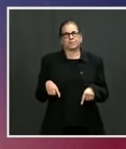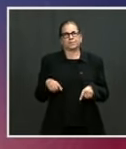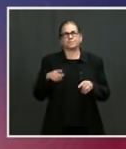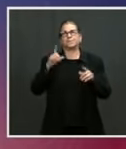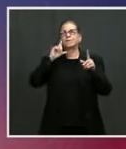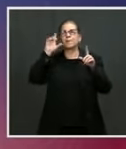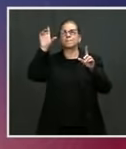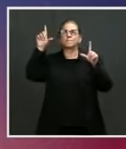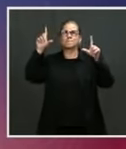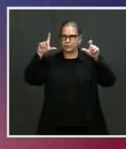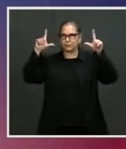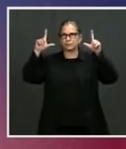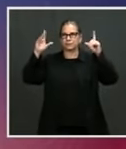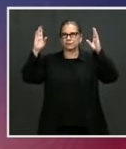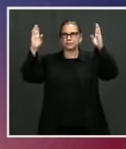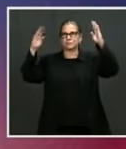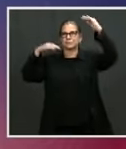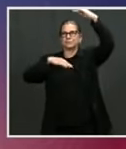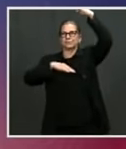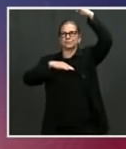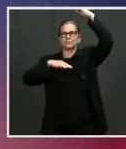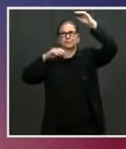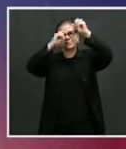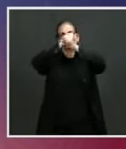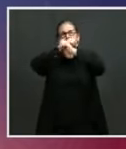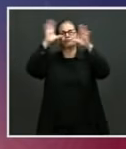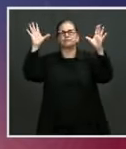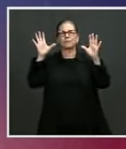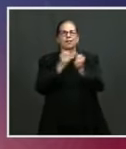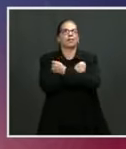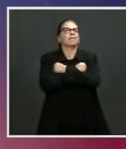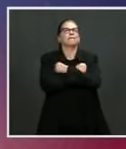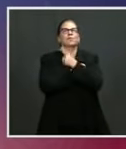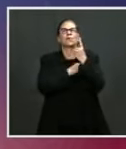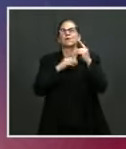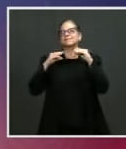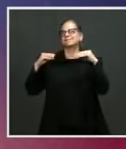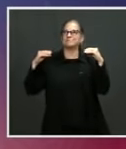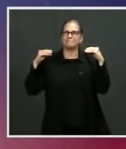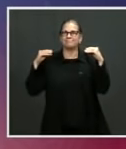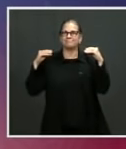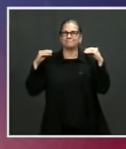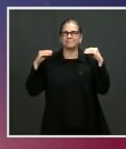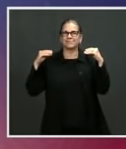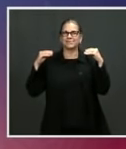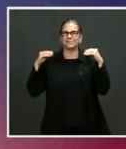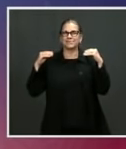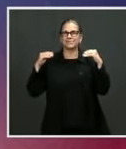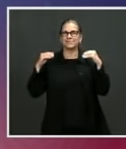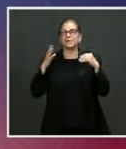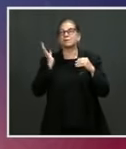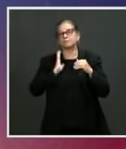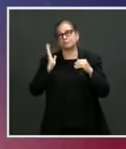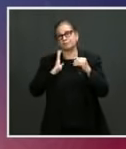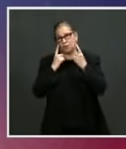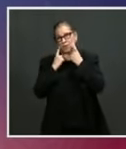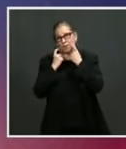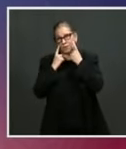bring a smile to your lips before it brings a tear to your eyes. The Bible